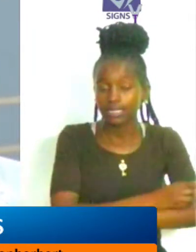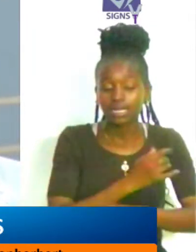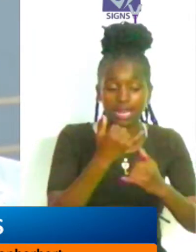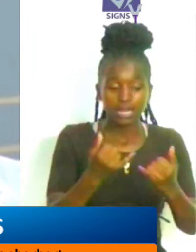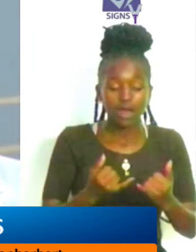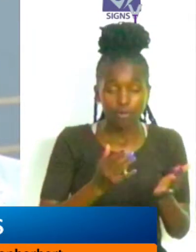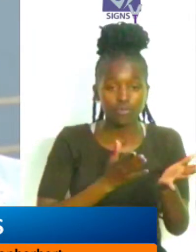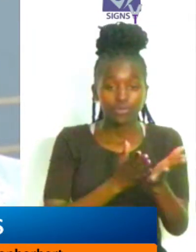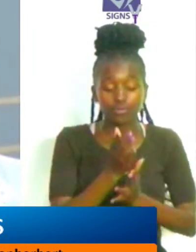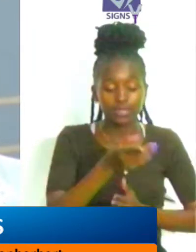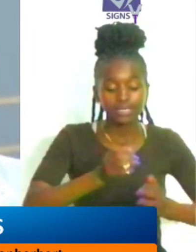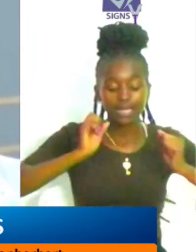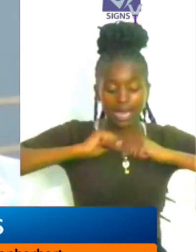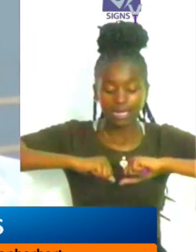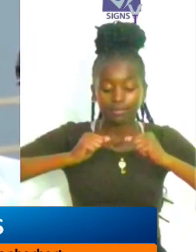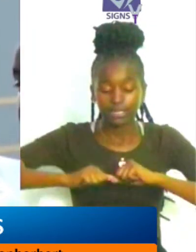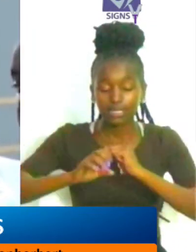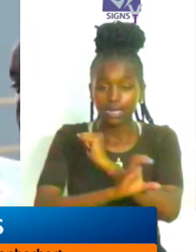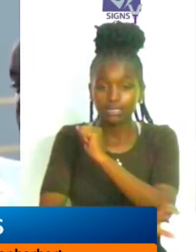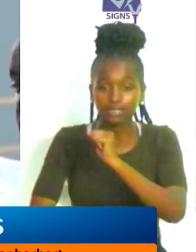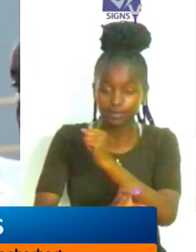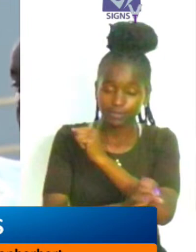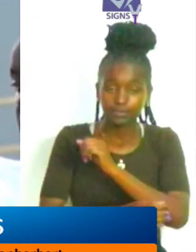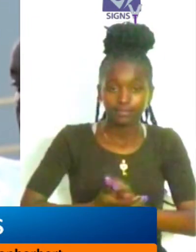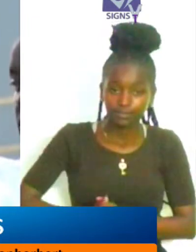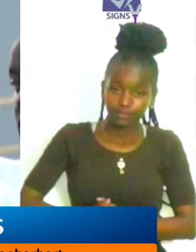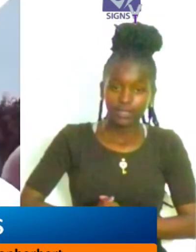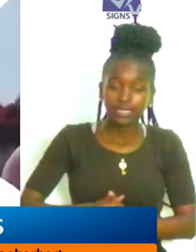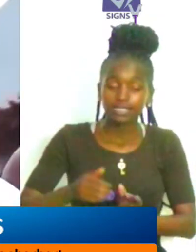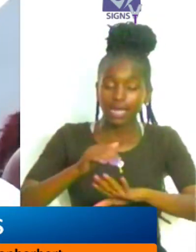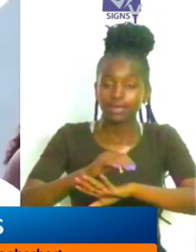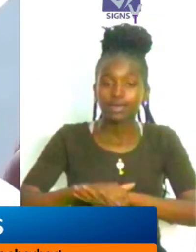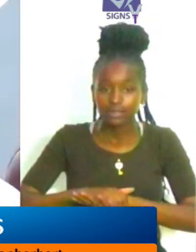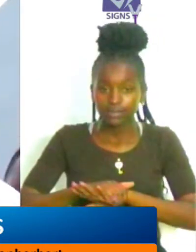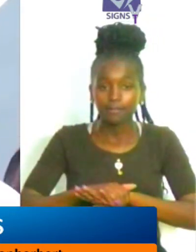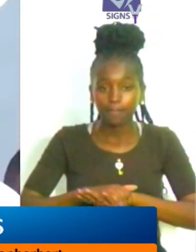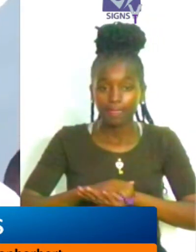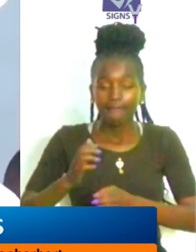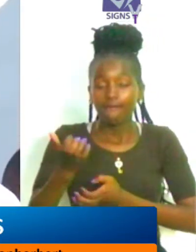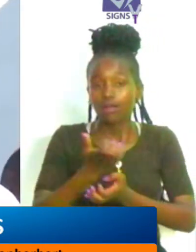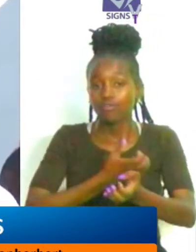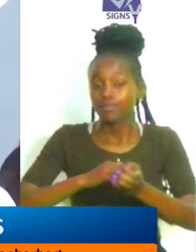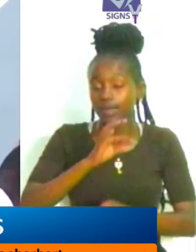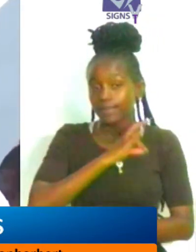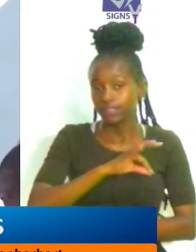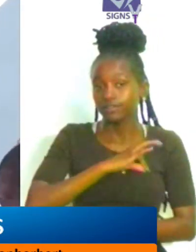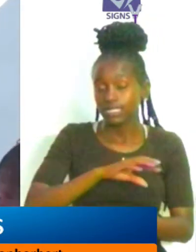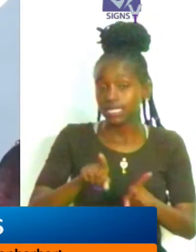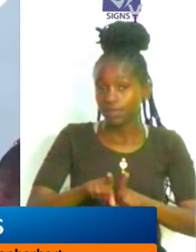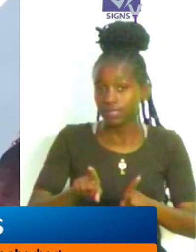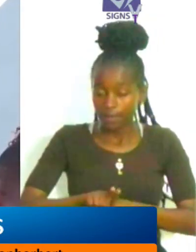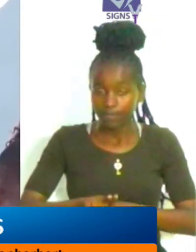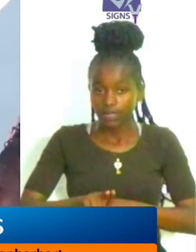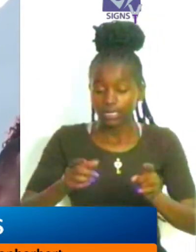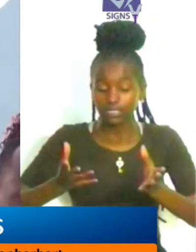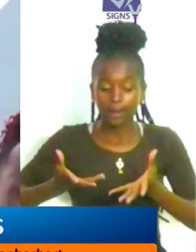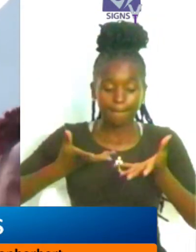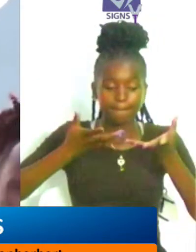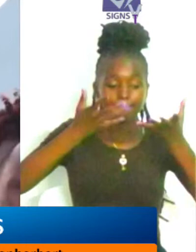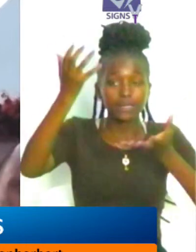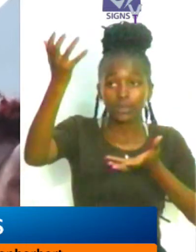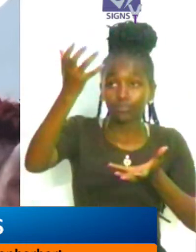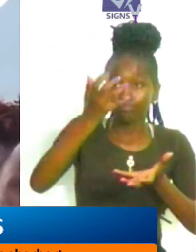set to realize greater macroeconomic benefits. Ships had docked, the products were here, but